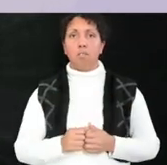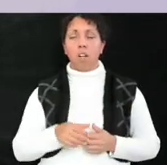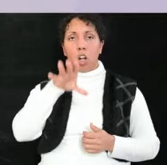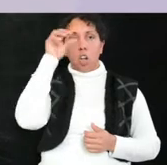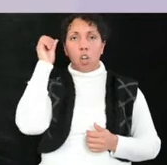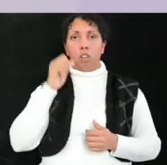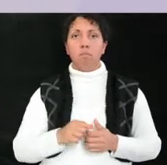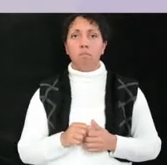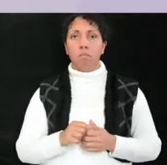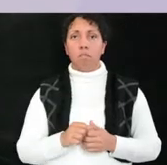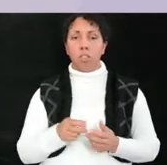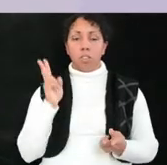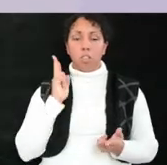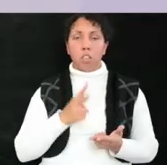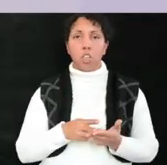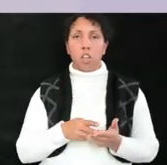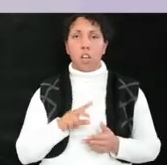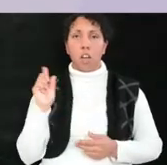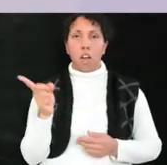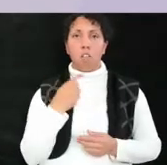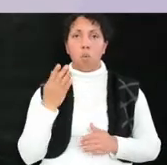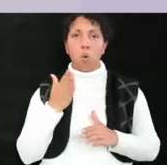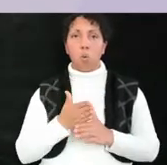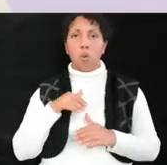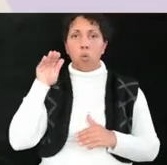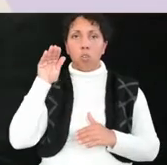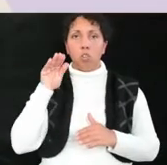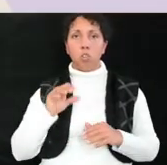that everybody who should be helping is doing their very best.